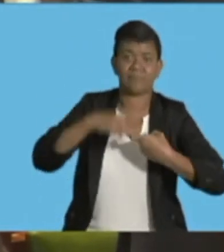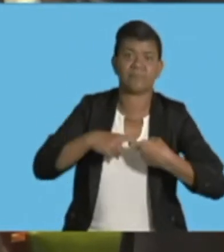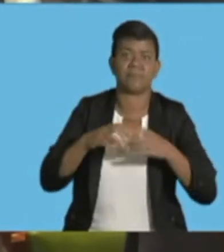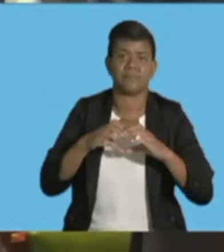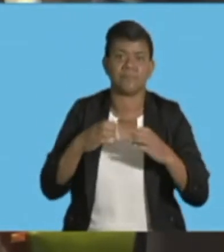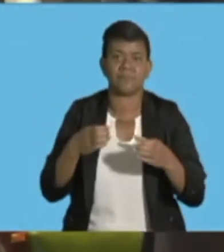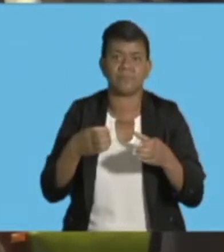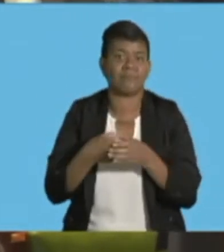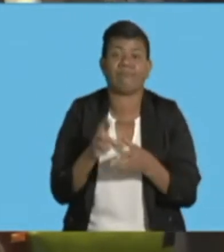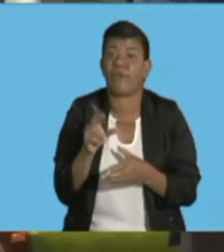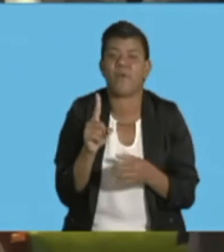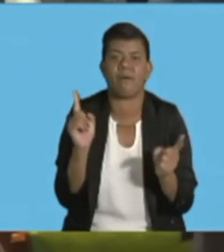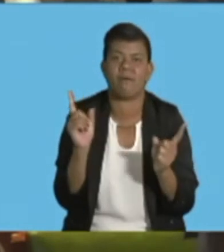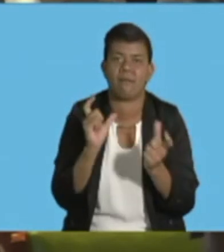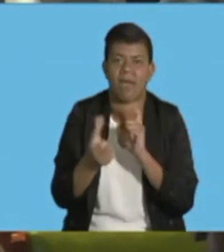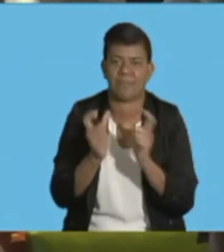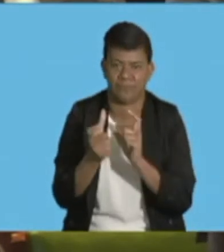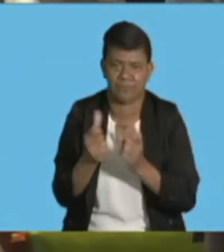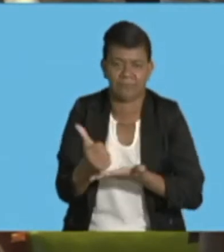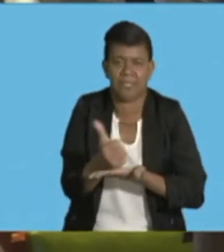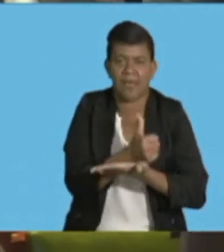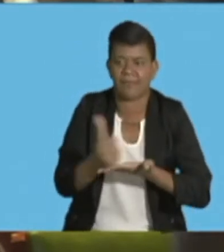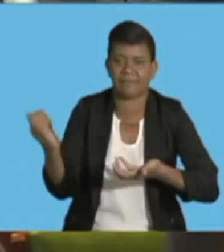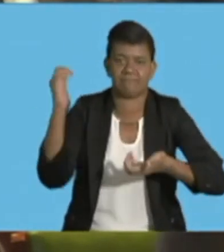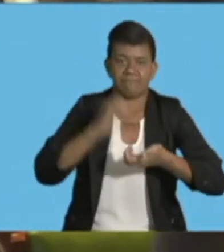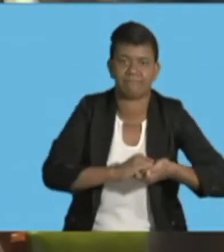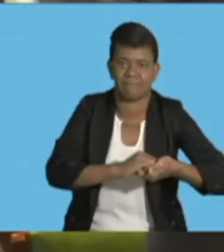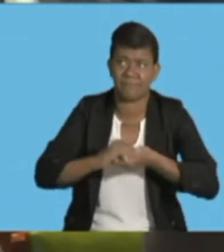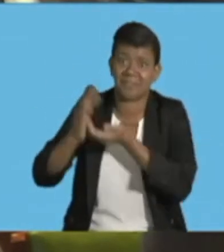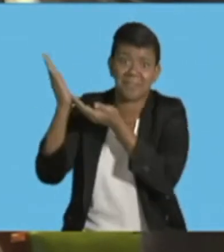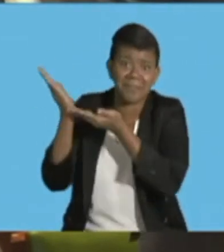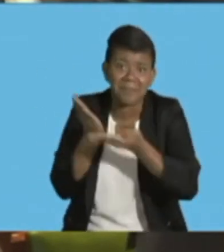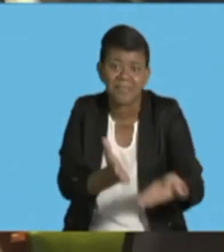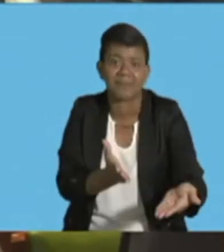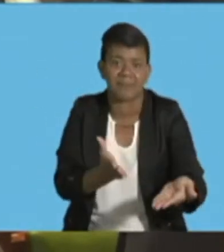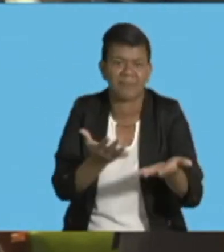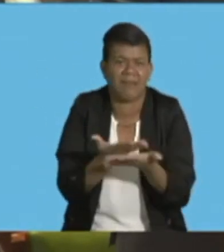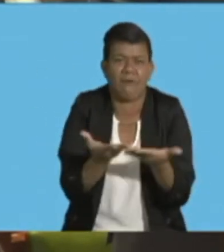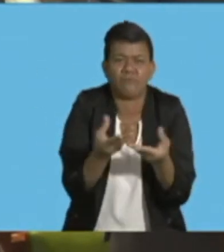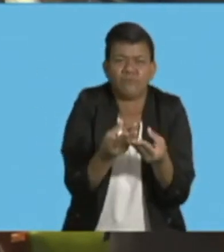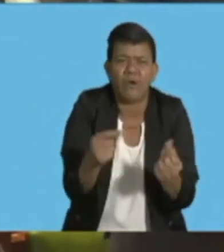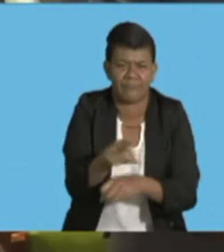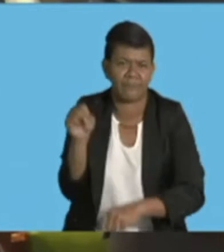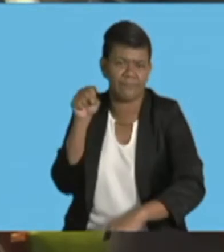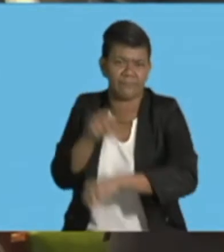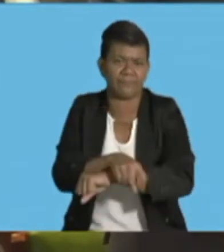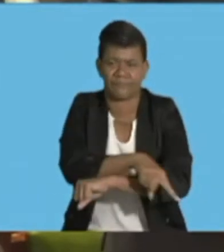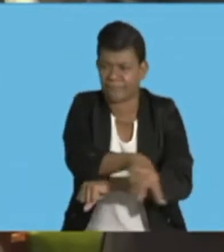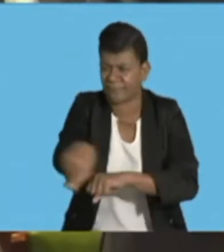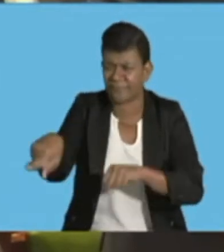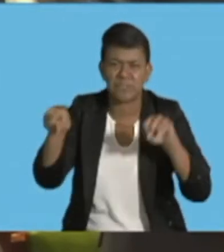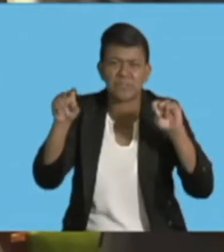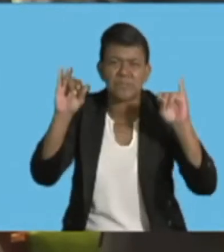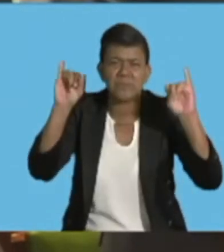The coalition seeks to bring to the fore fiscal responses to combat the astronomical challenge of climate change. Fiji, together with